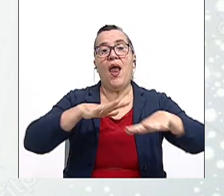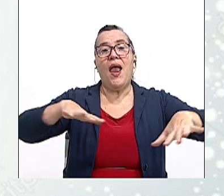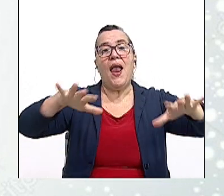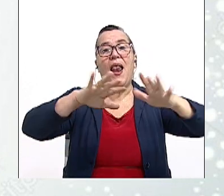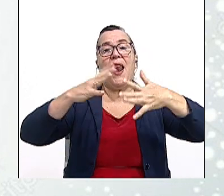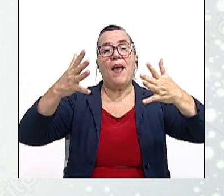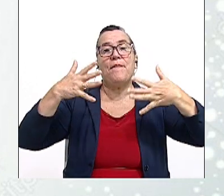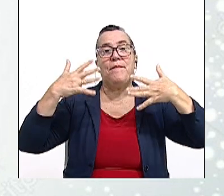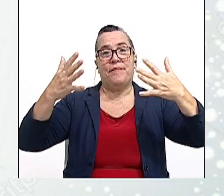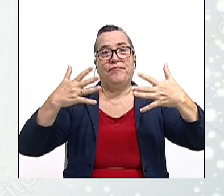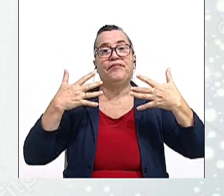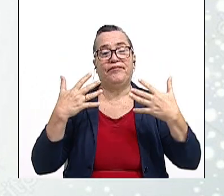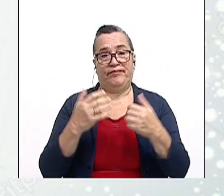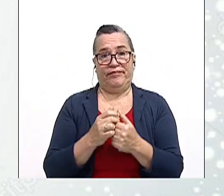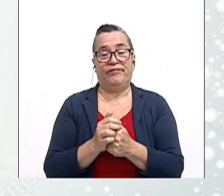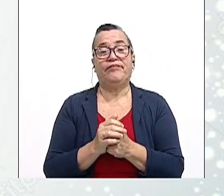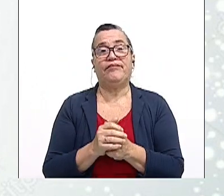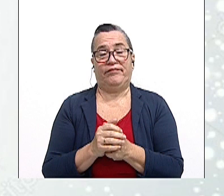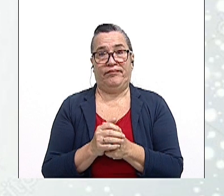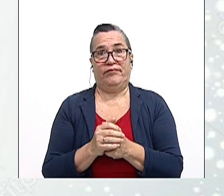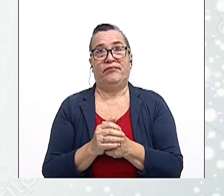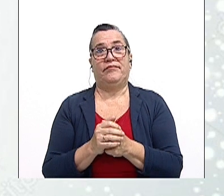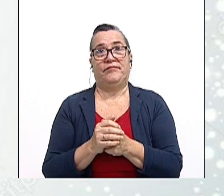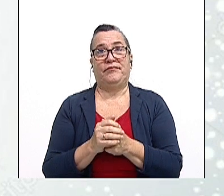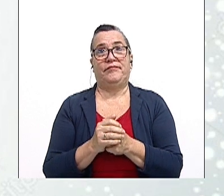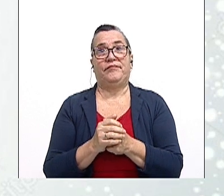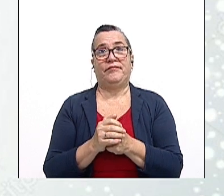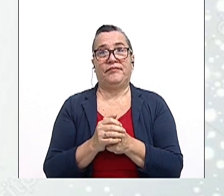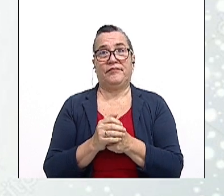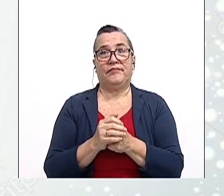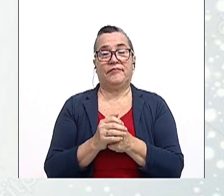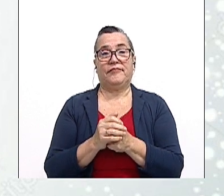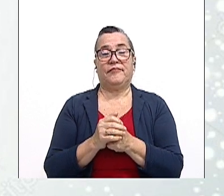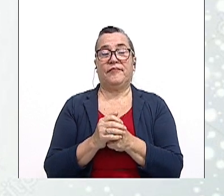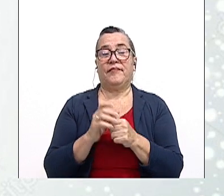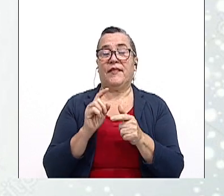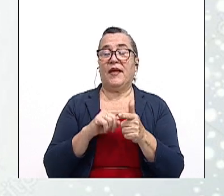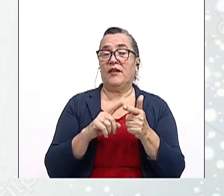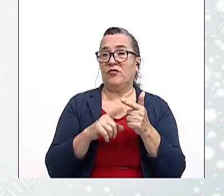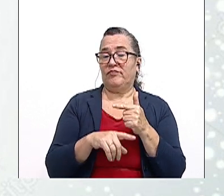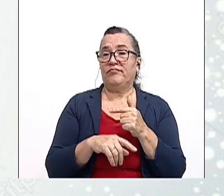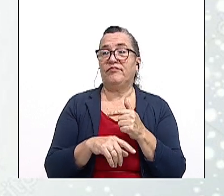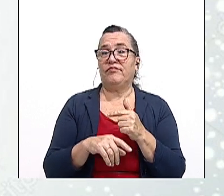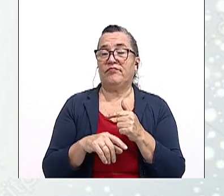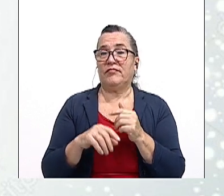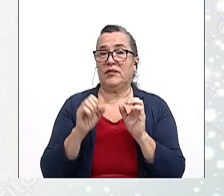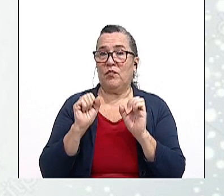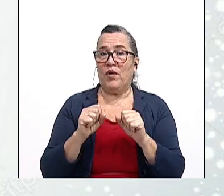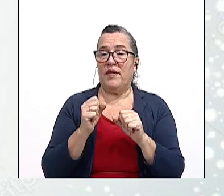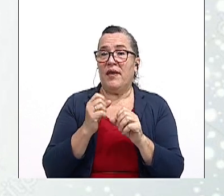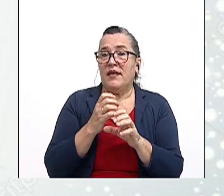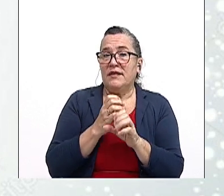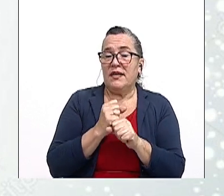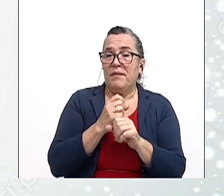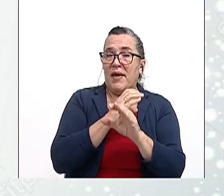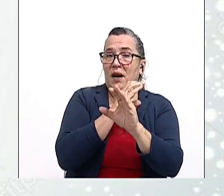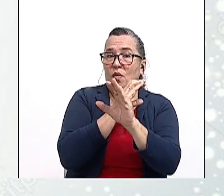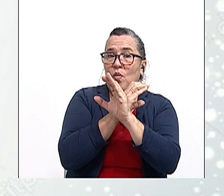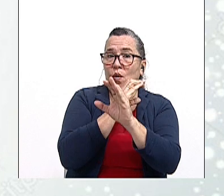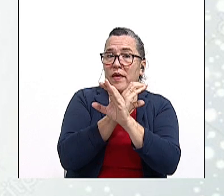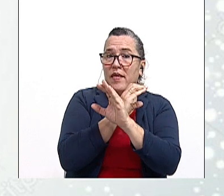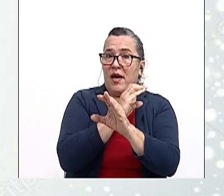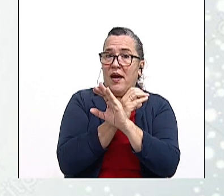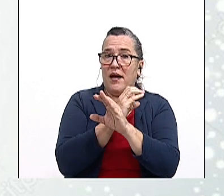environment. Okay? Among others, these are actions that we can do every day to take care of